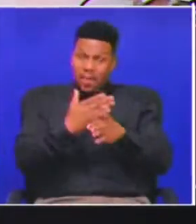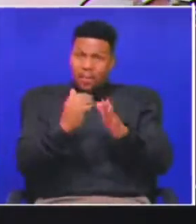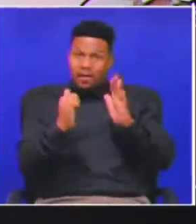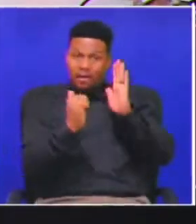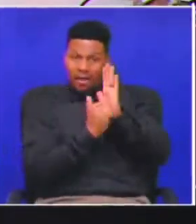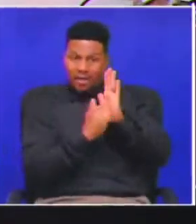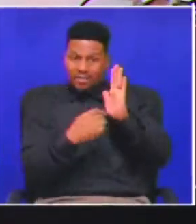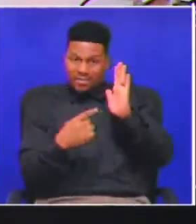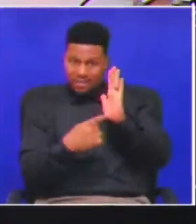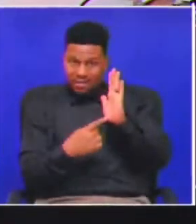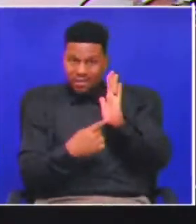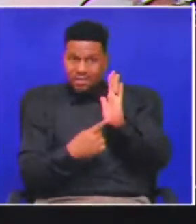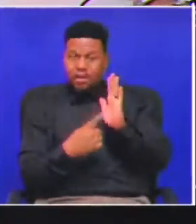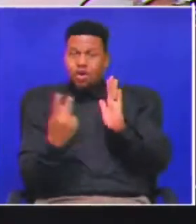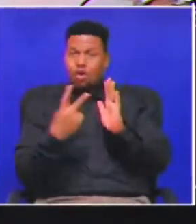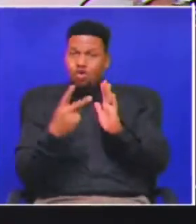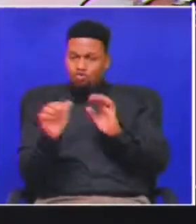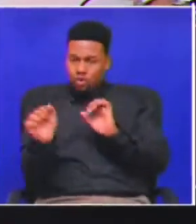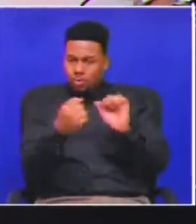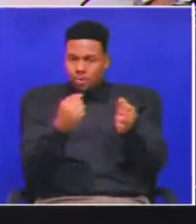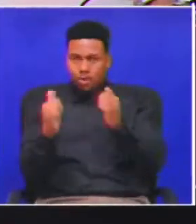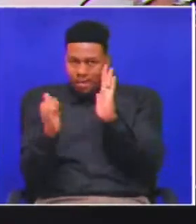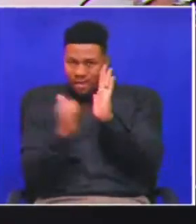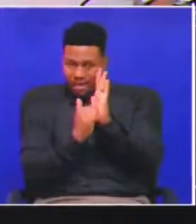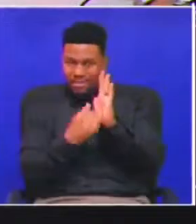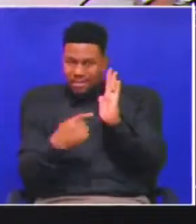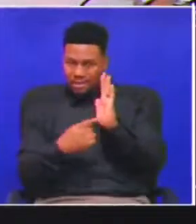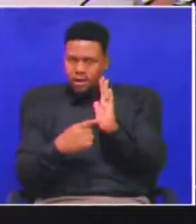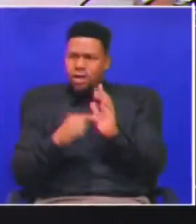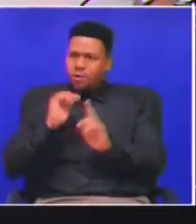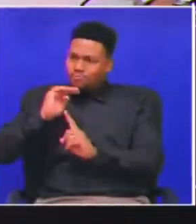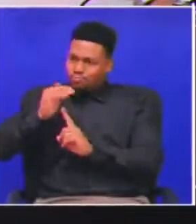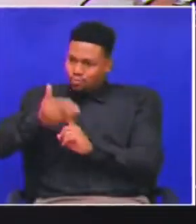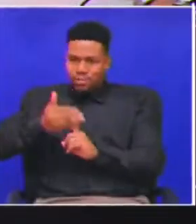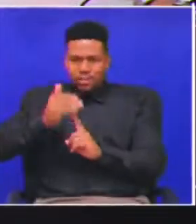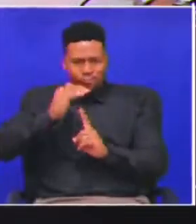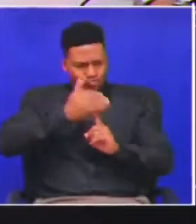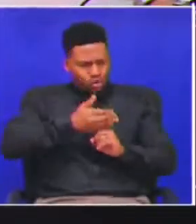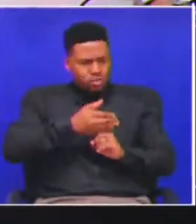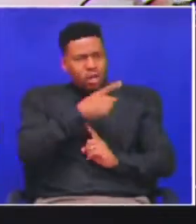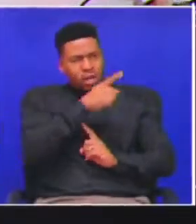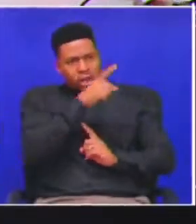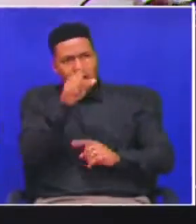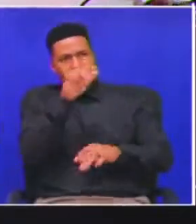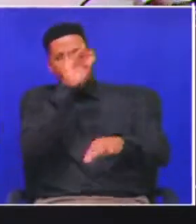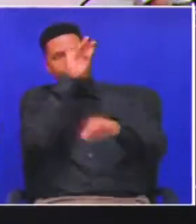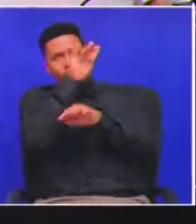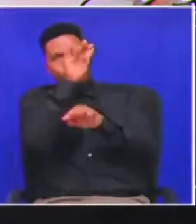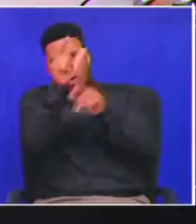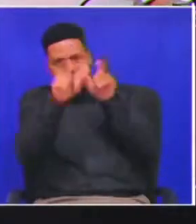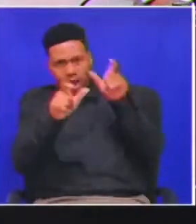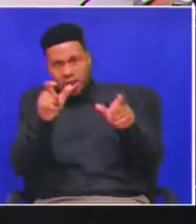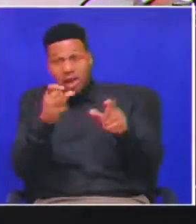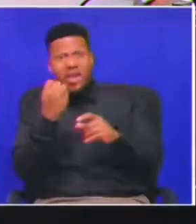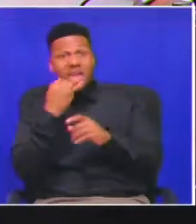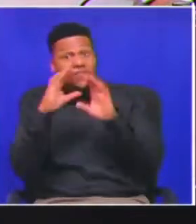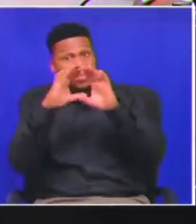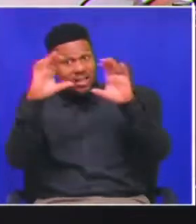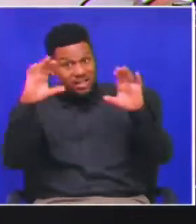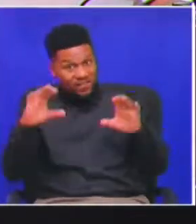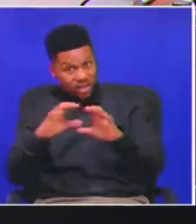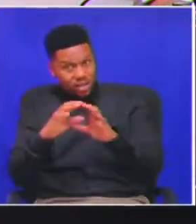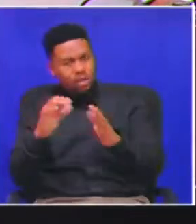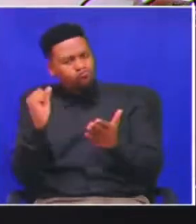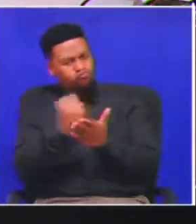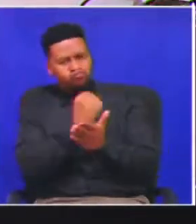Employment Act does protect foreign nationals who are certificated and documented.